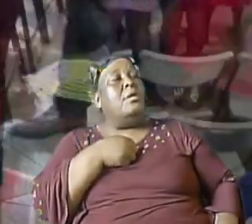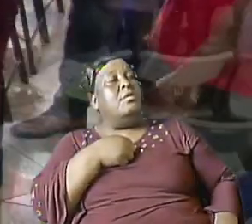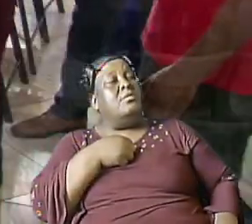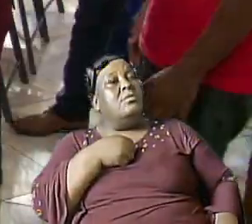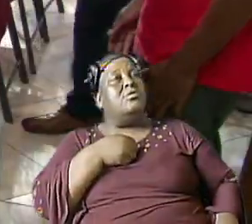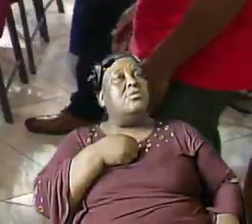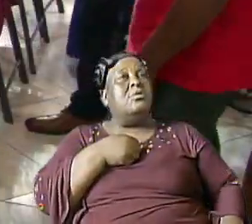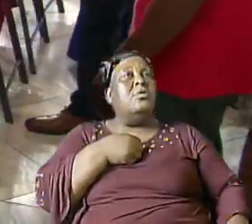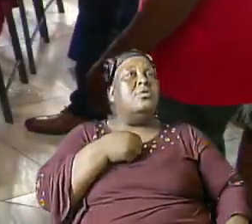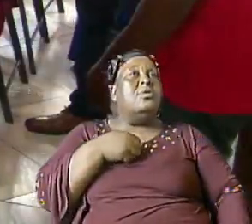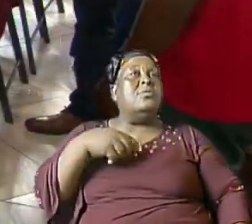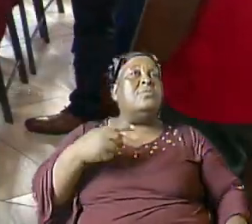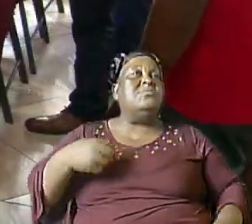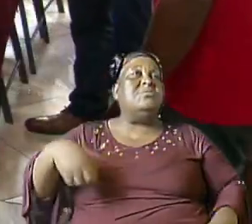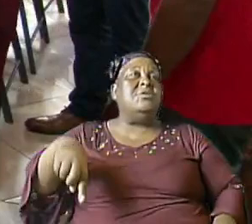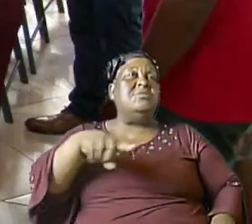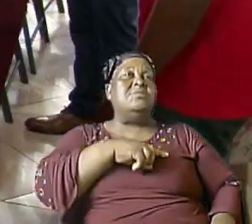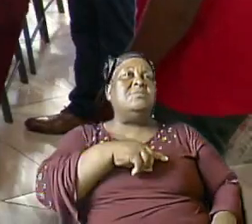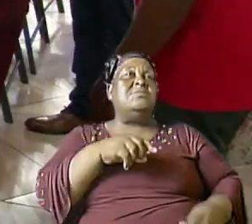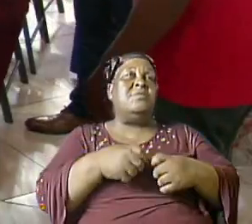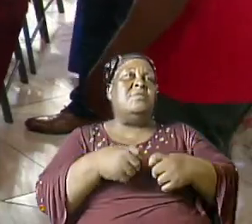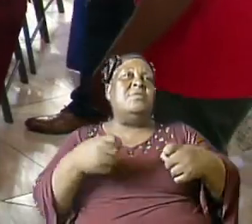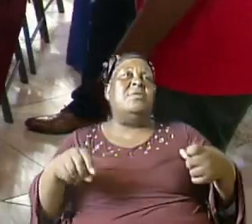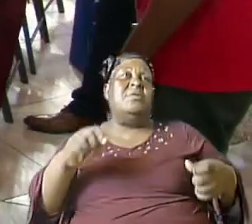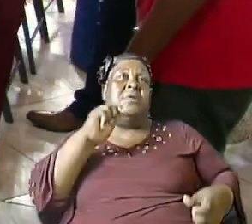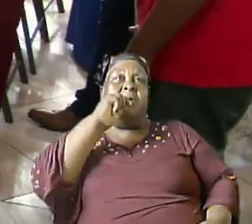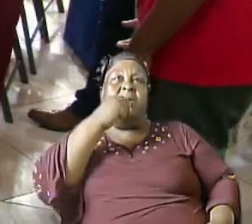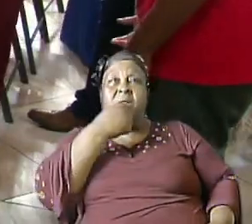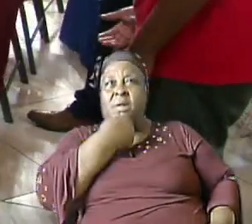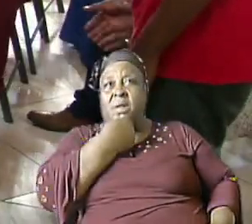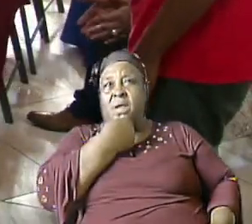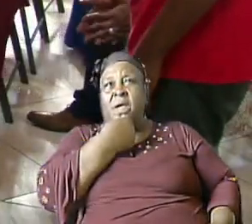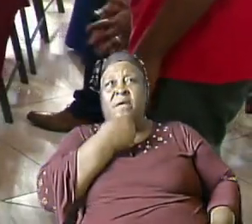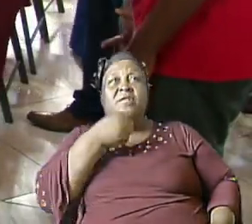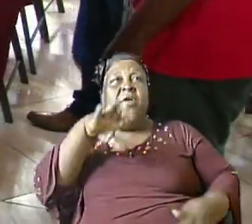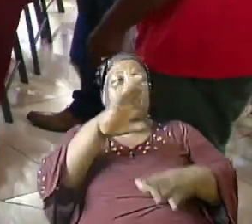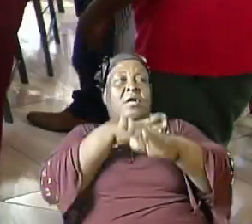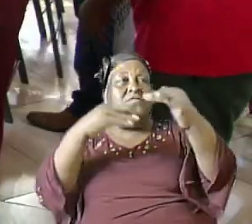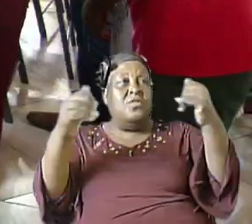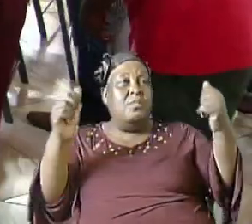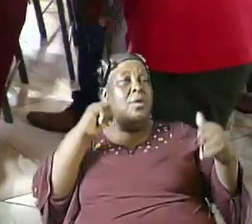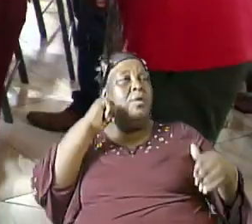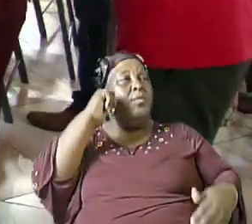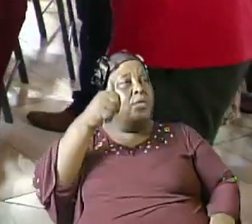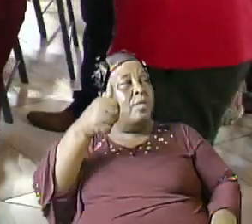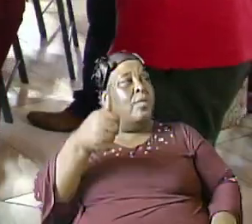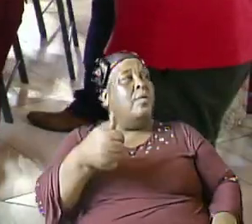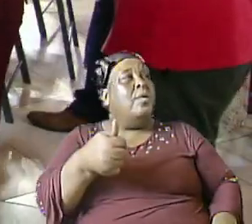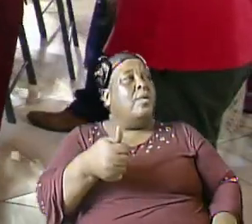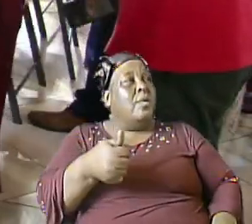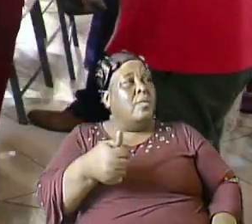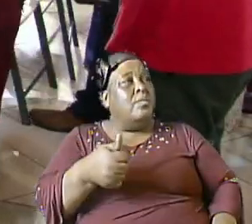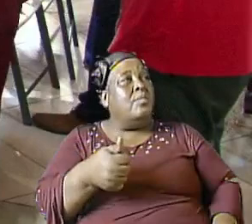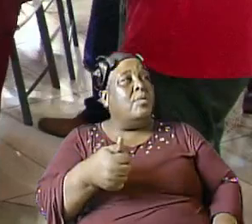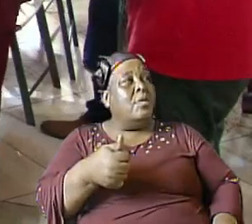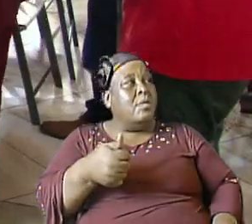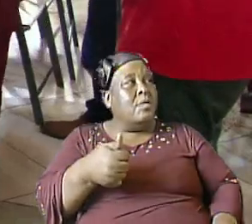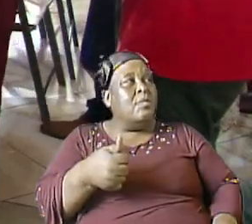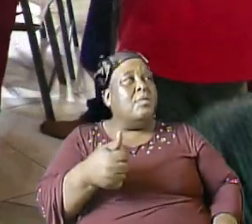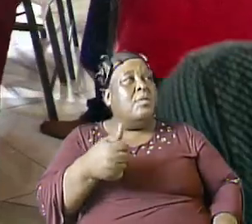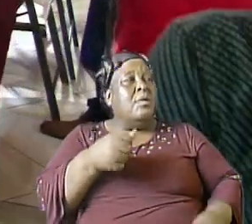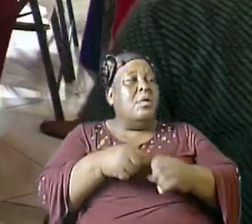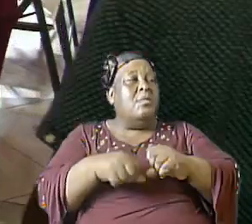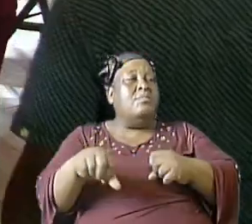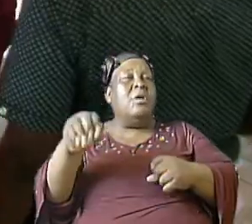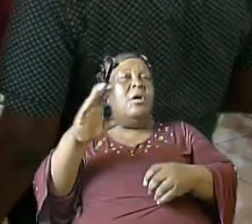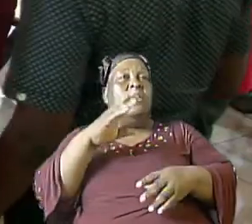Come on, saints. We shall know no sin or sorrow in that heaven. The altars are open. There are a lot more spaces